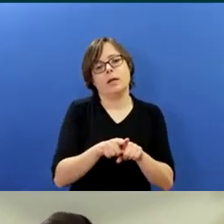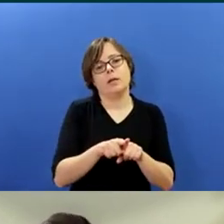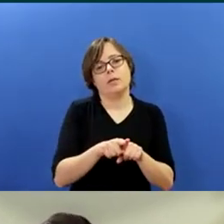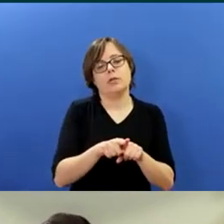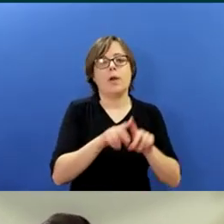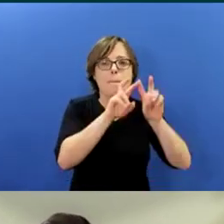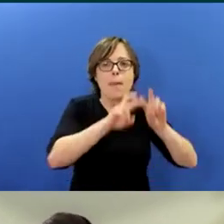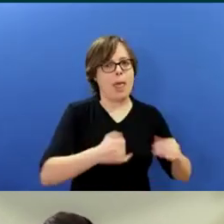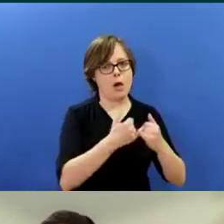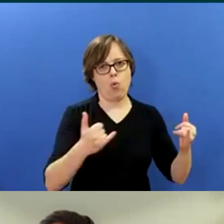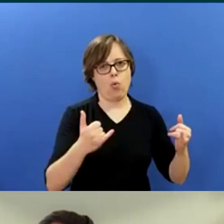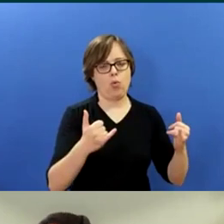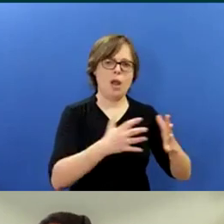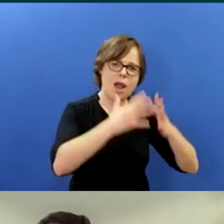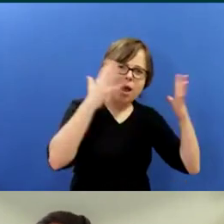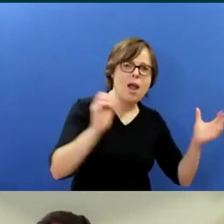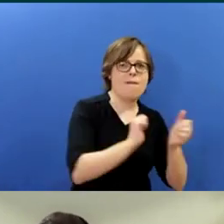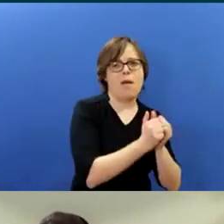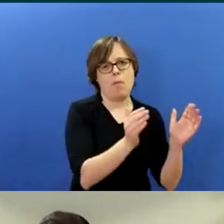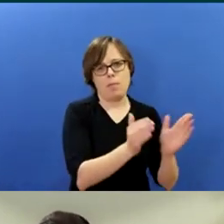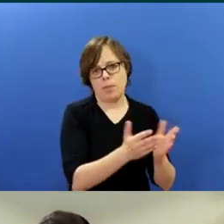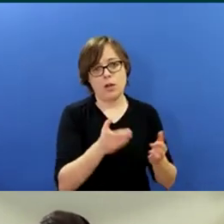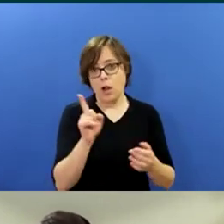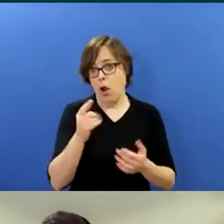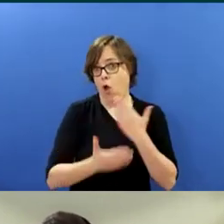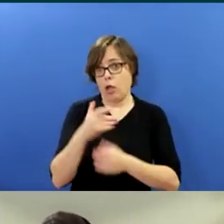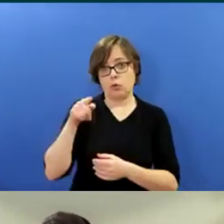very successful also and generate a lot of feedback.